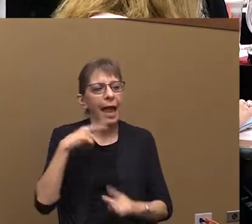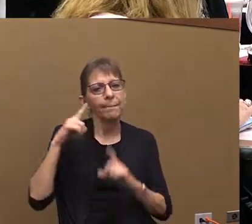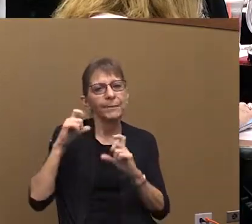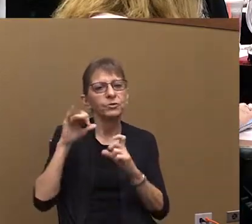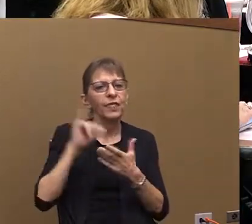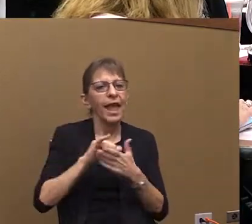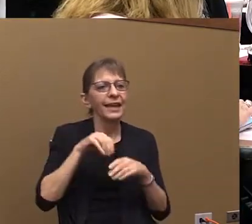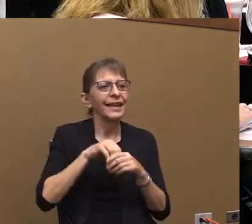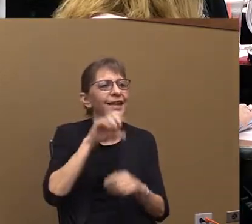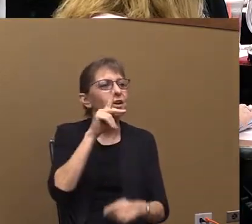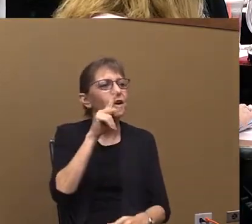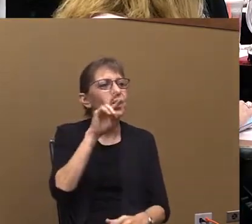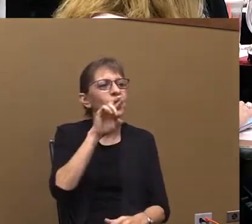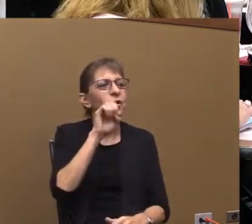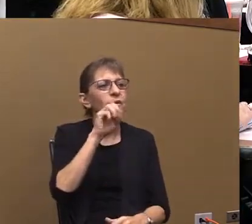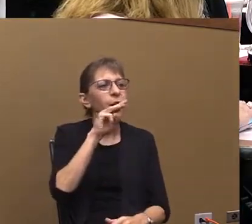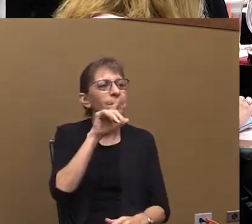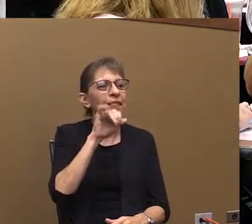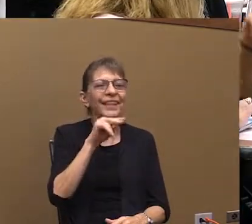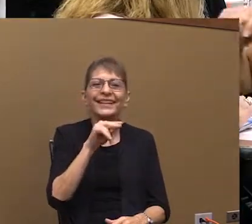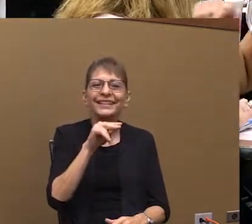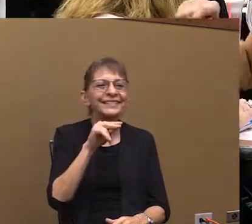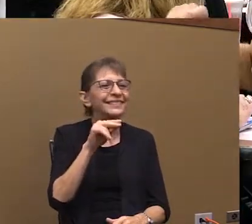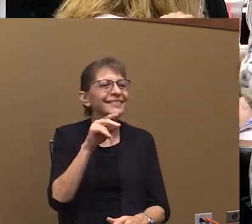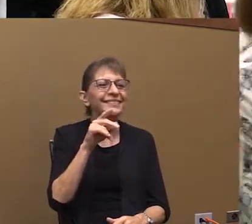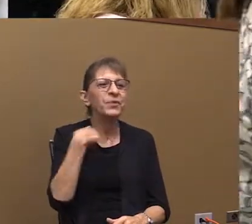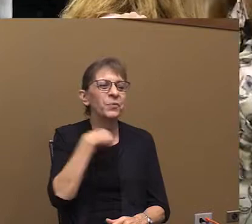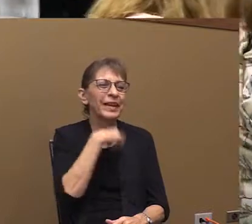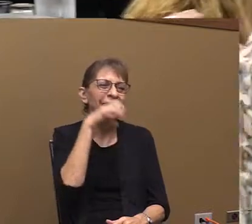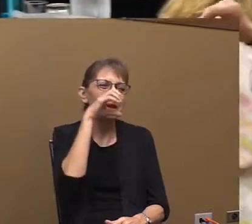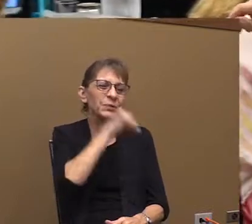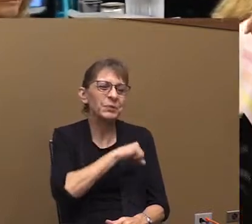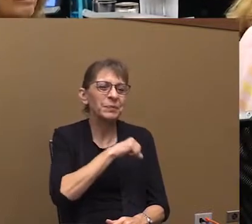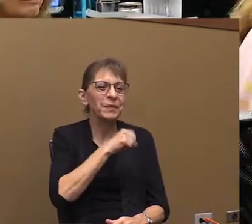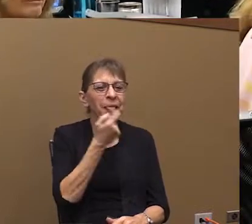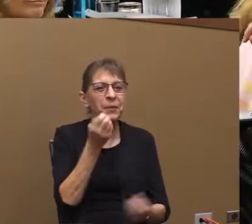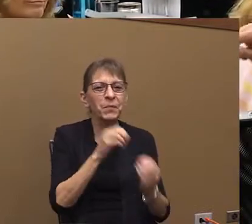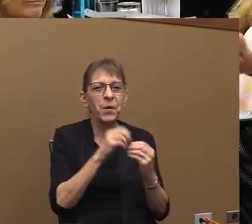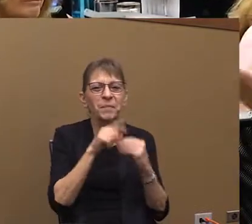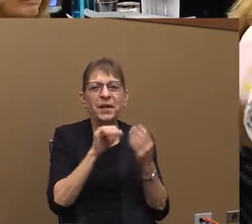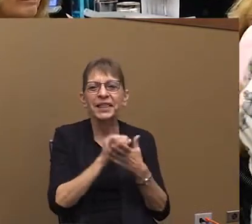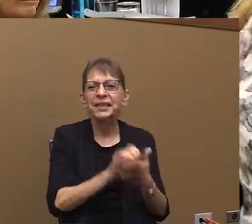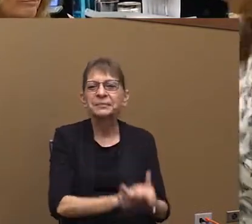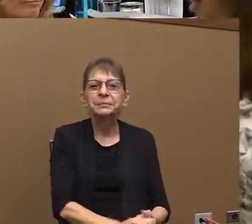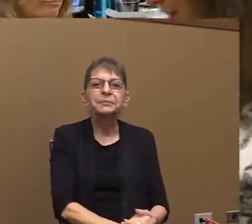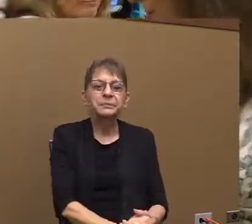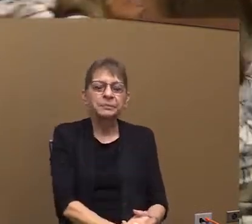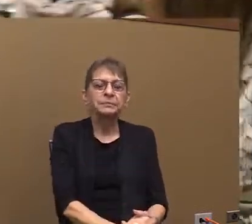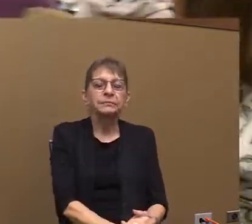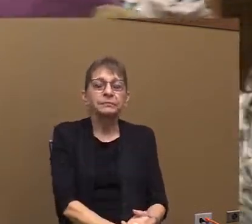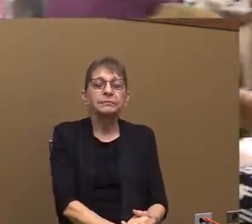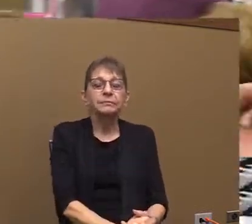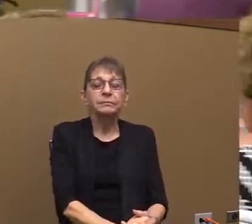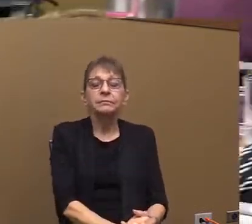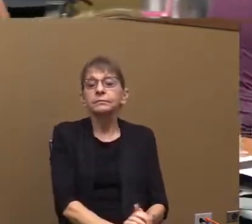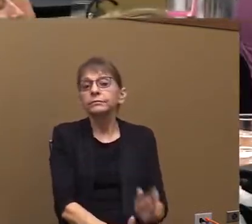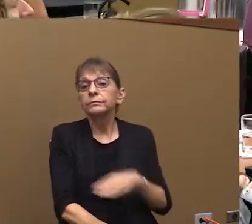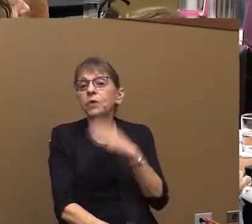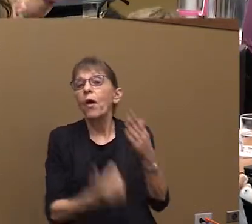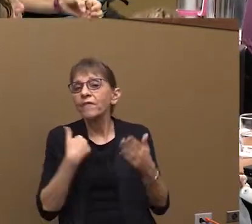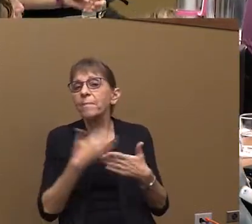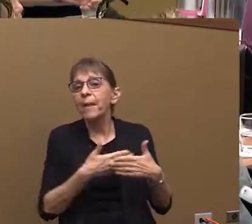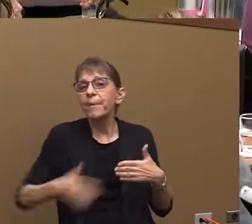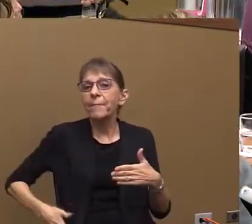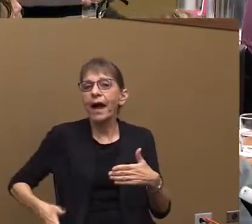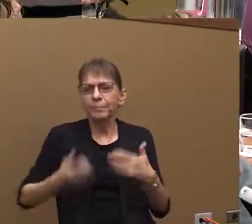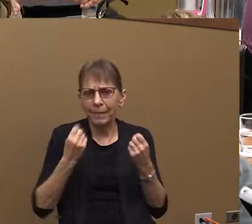that picture. So it gives you just a little more to think about there. Okay, you guys, you got the baby